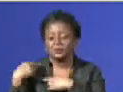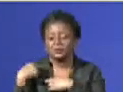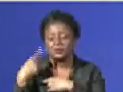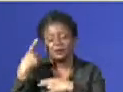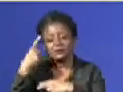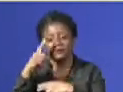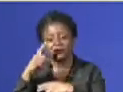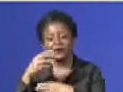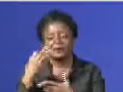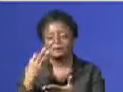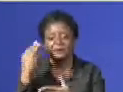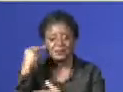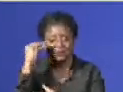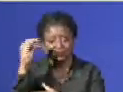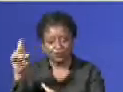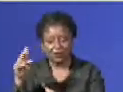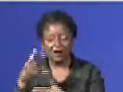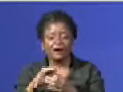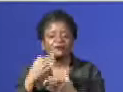adjustments.